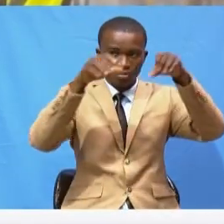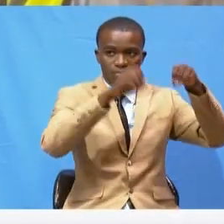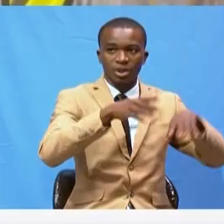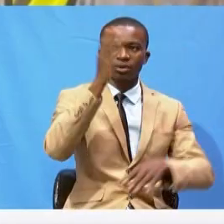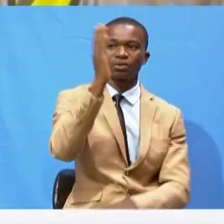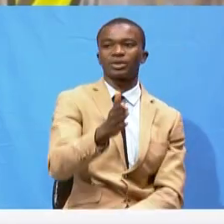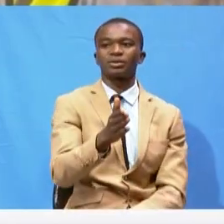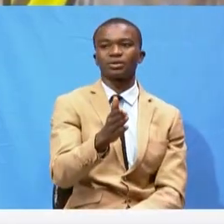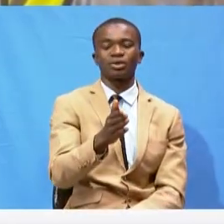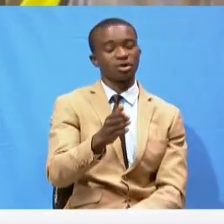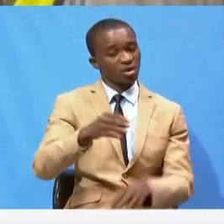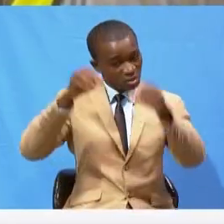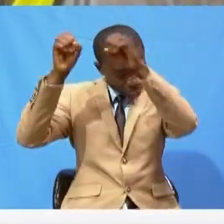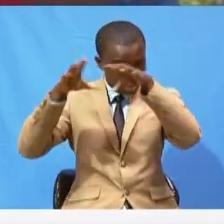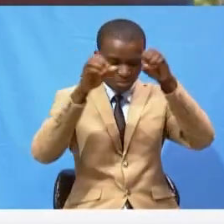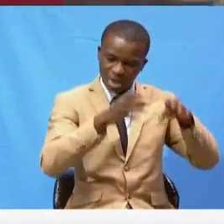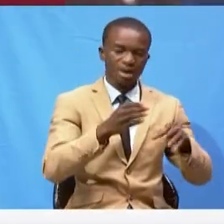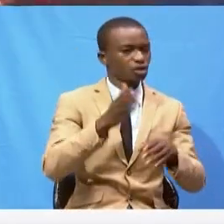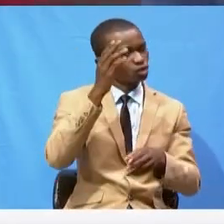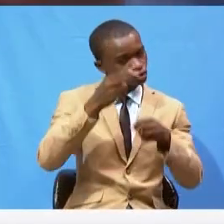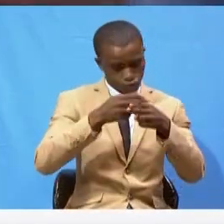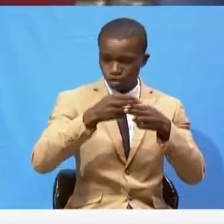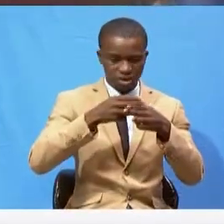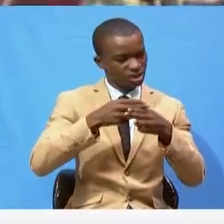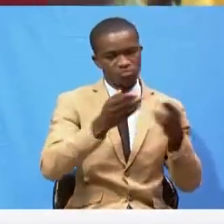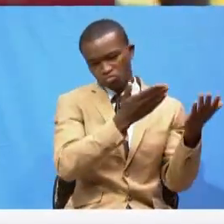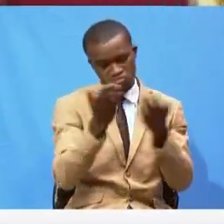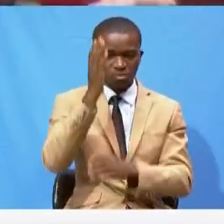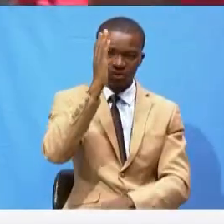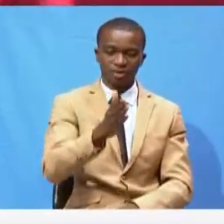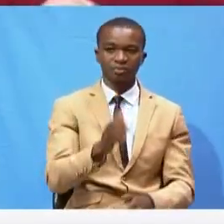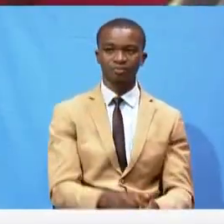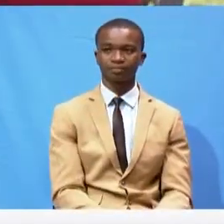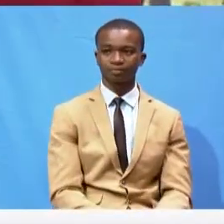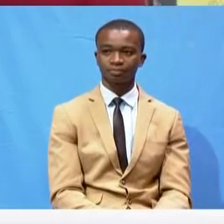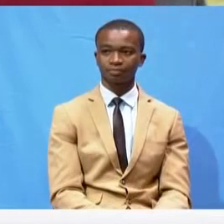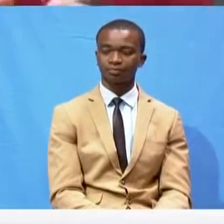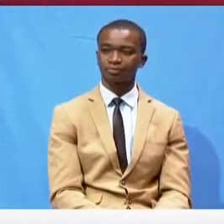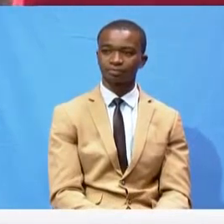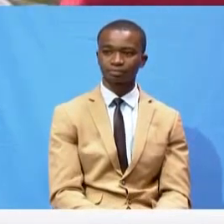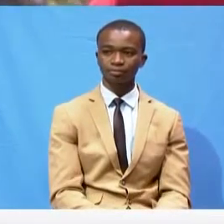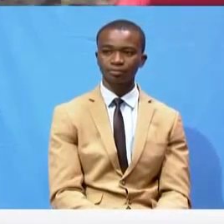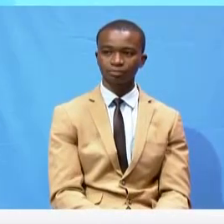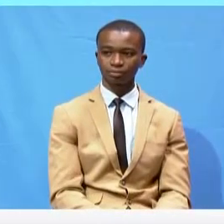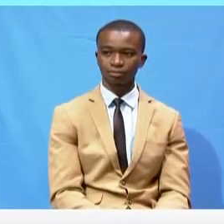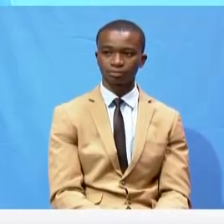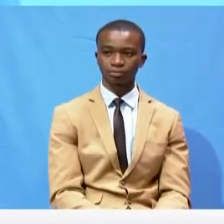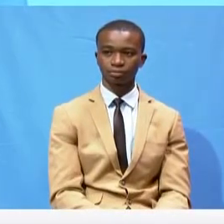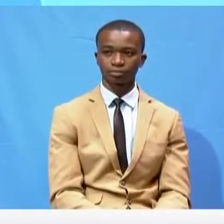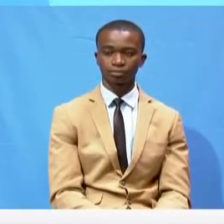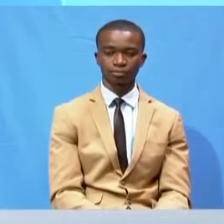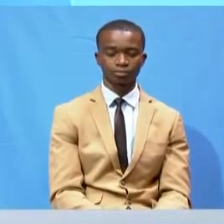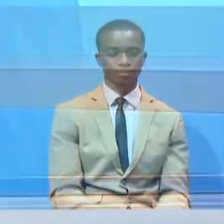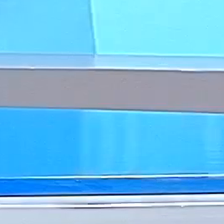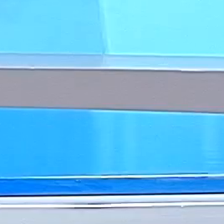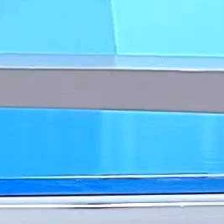Clubs, which I give you mine. Florence, Mr. Fozanis, in Kabompo District, Northwestern Province.